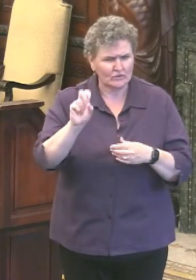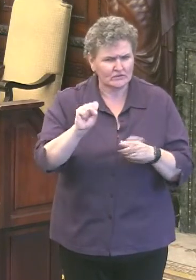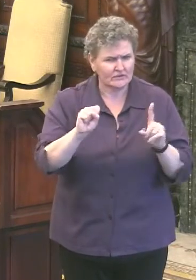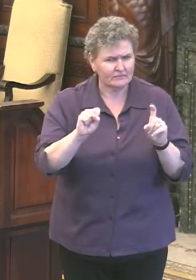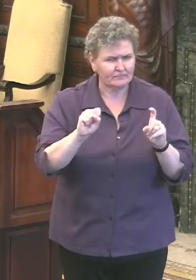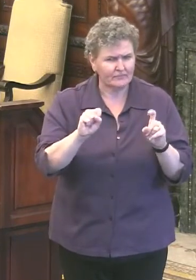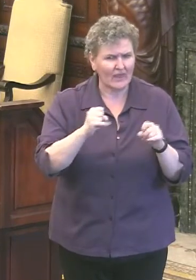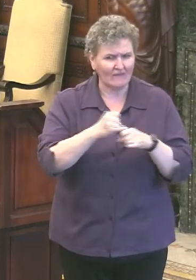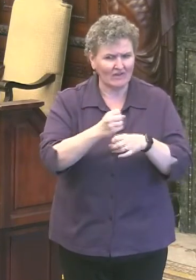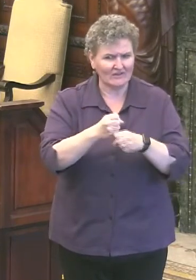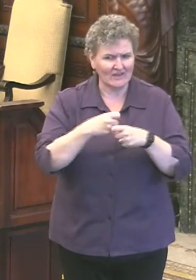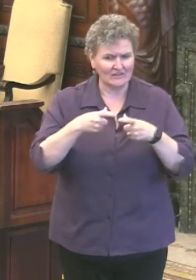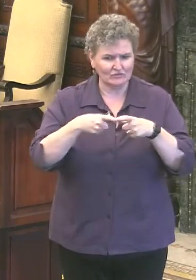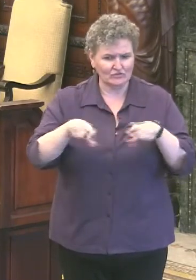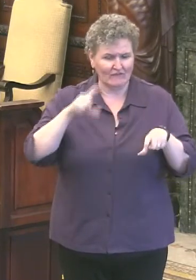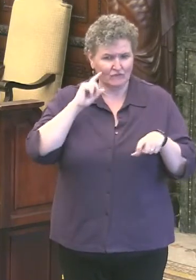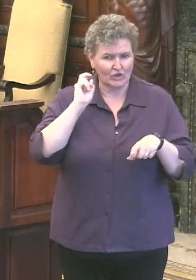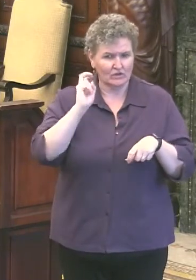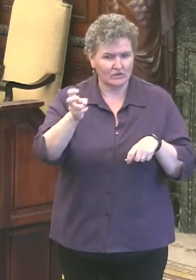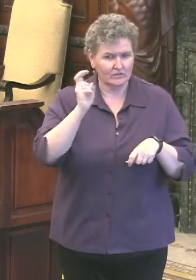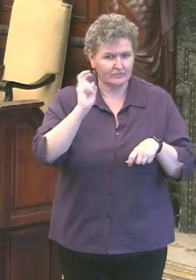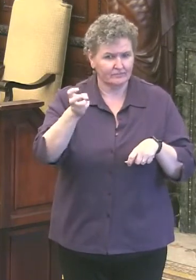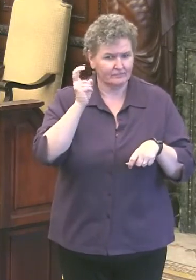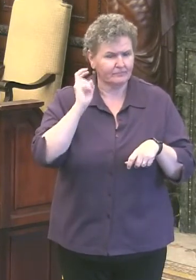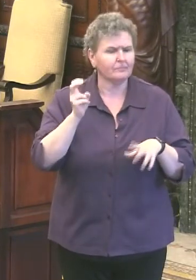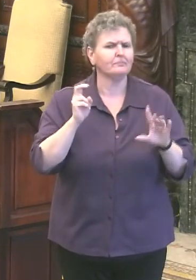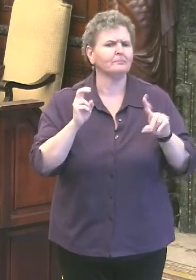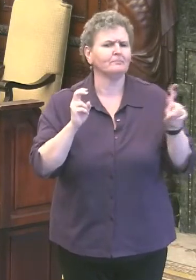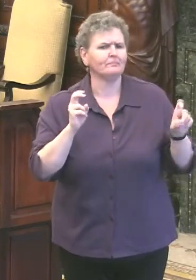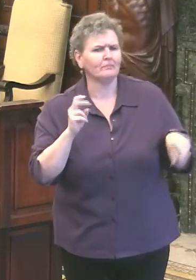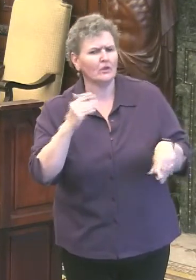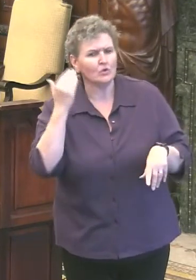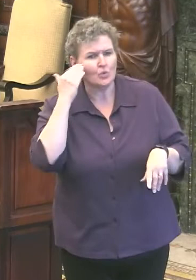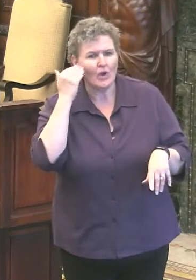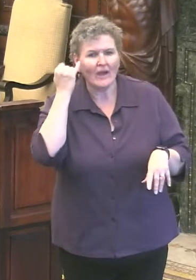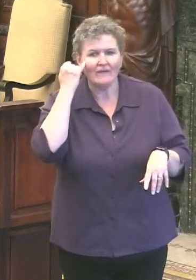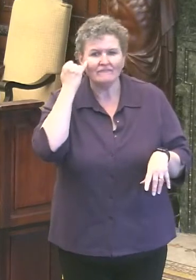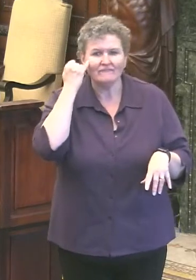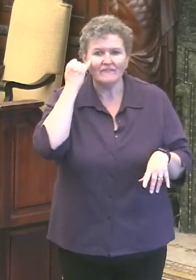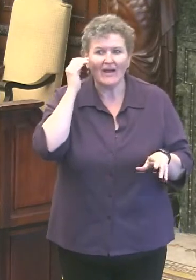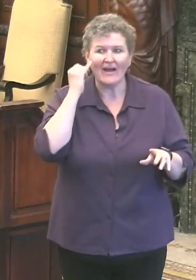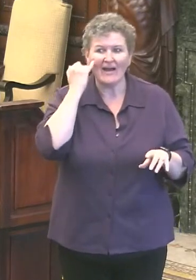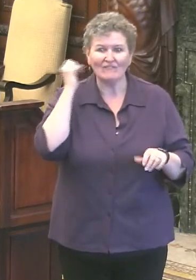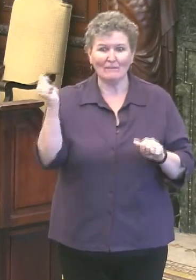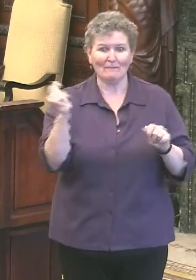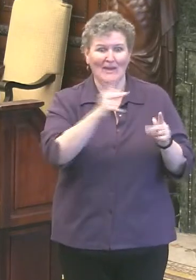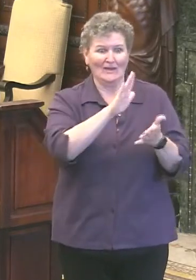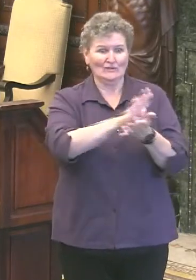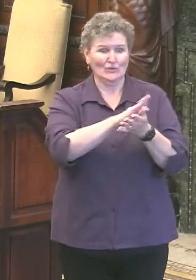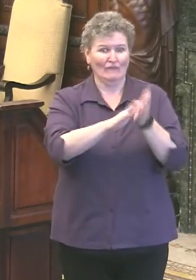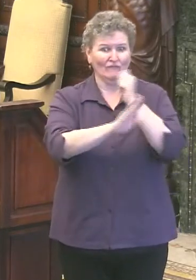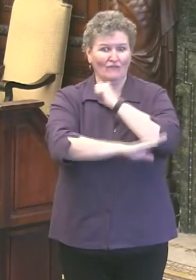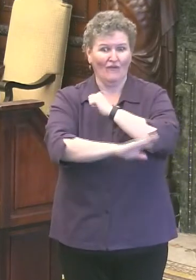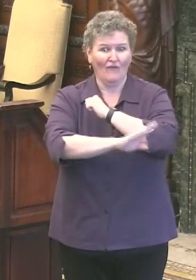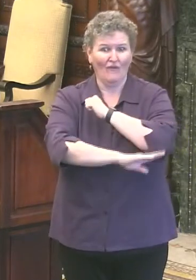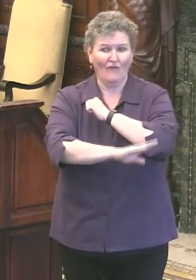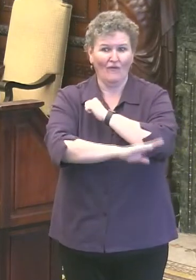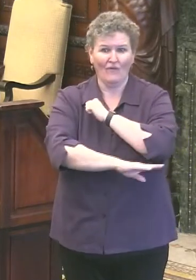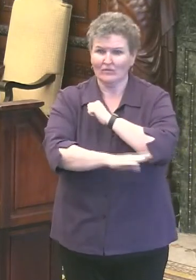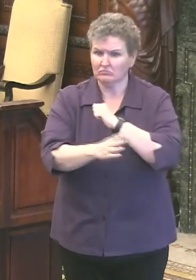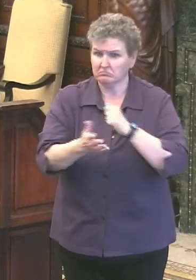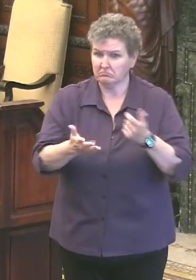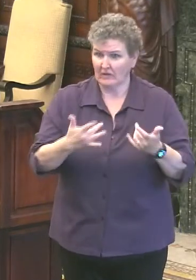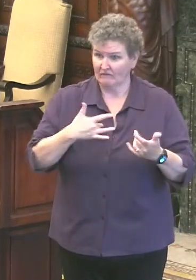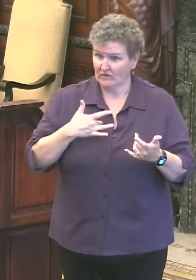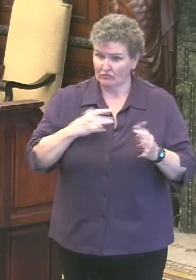SEPTA. So just want to double check that in the return to work for the fall or return to school for the fall, you guys are absolutely confident that